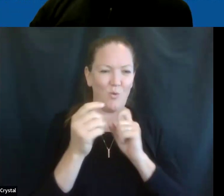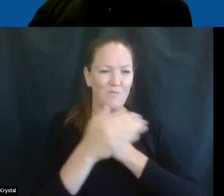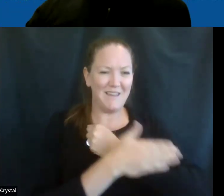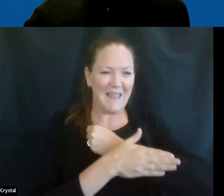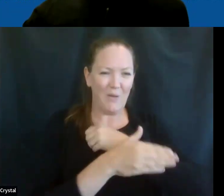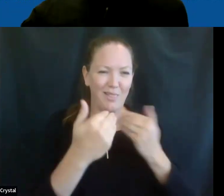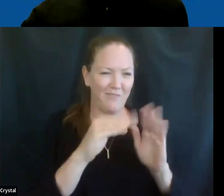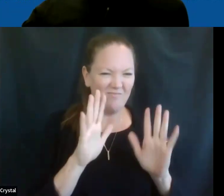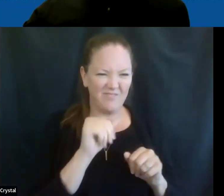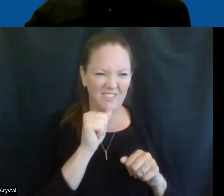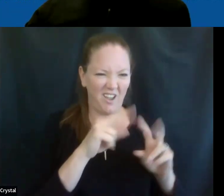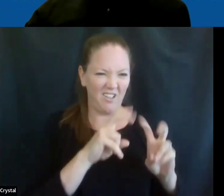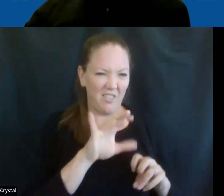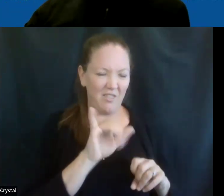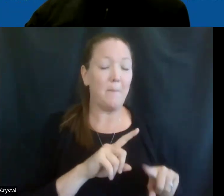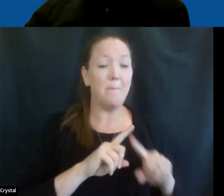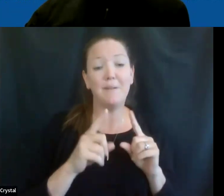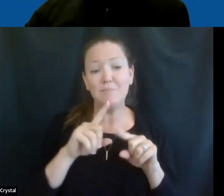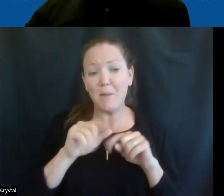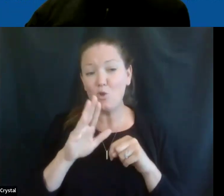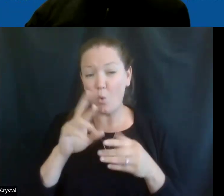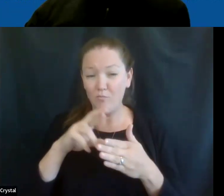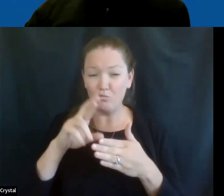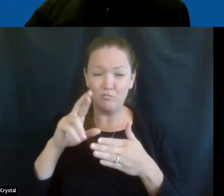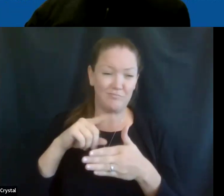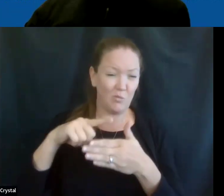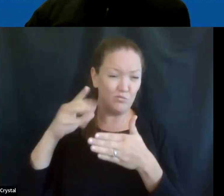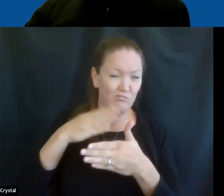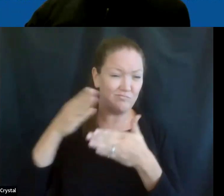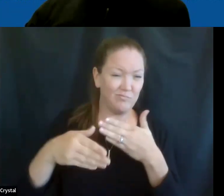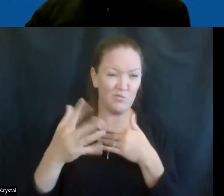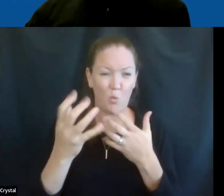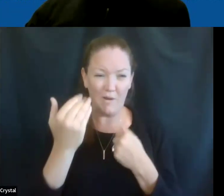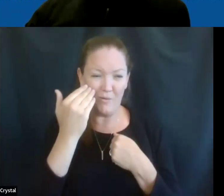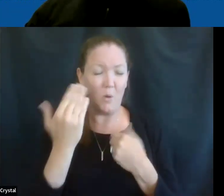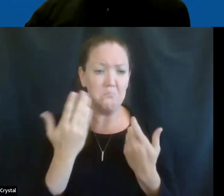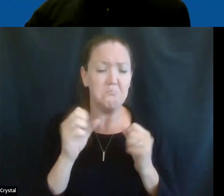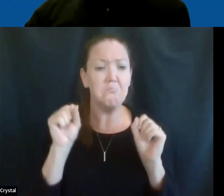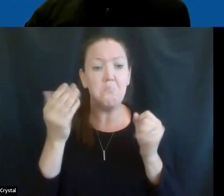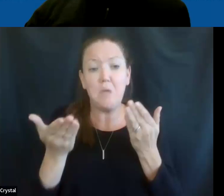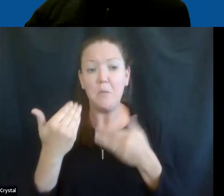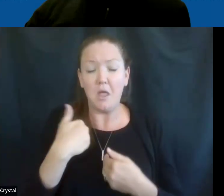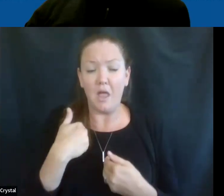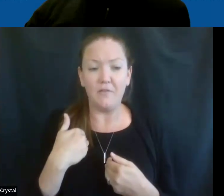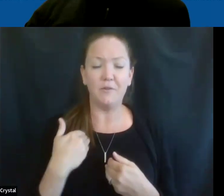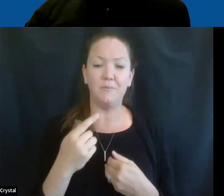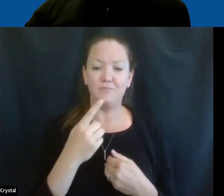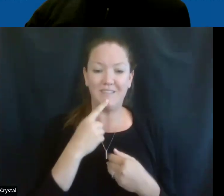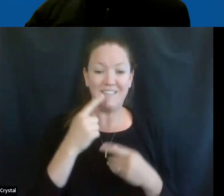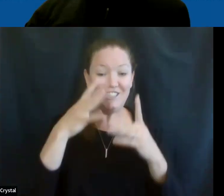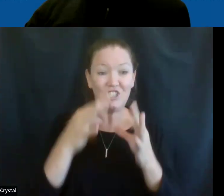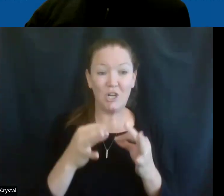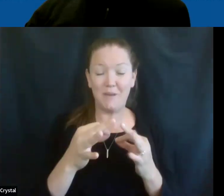data, but depending on the outcomes you're interested, that can exist. The question related to determining de-skilling, it's a good